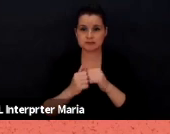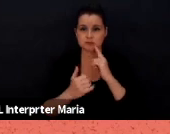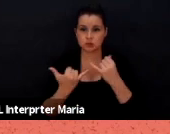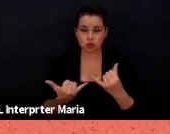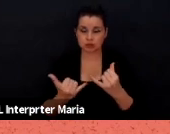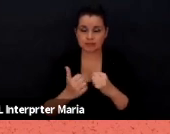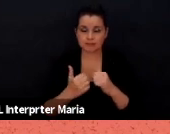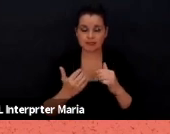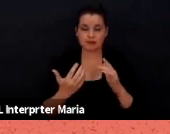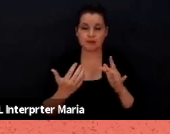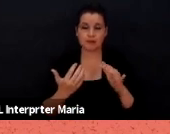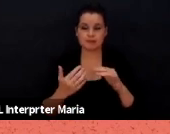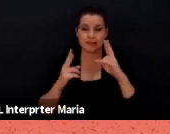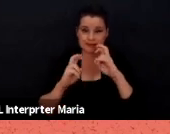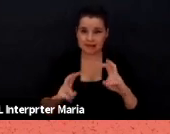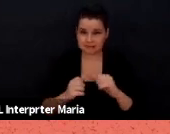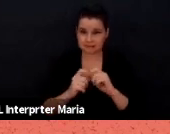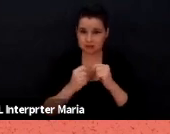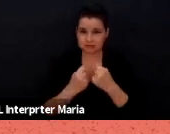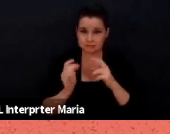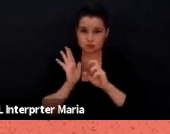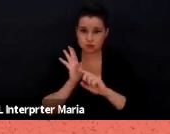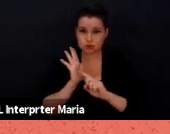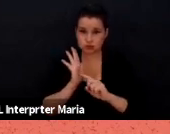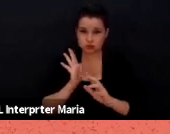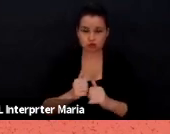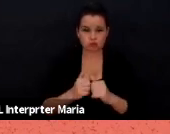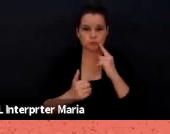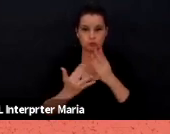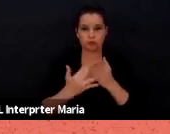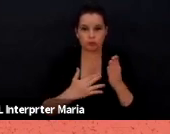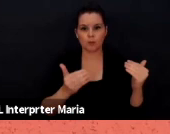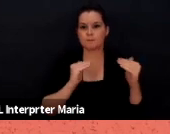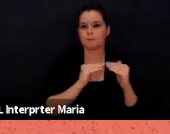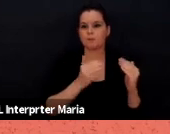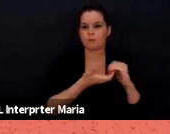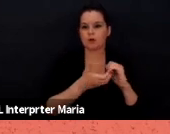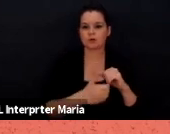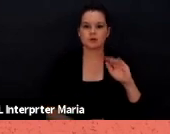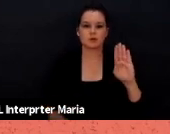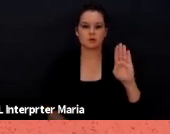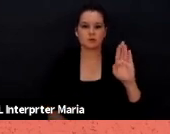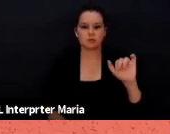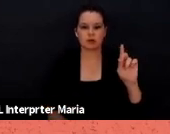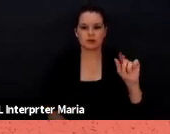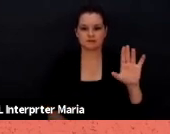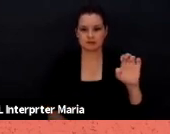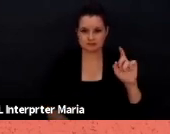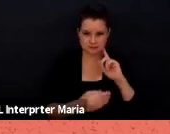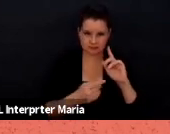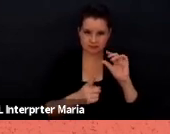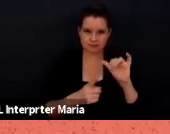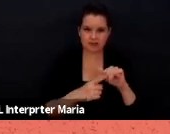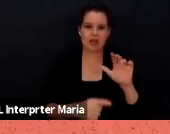being analyzed by our team of researchers, which was through a partnership with Brandeis that came by way of